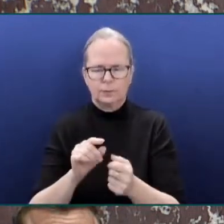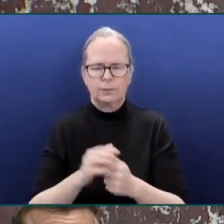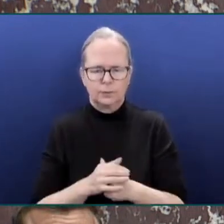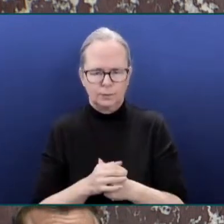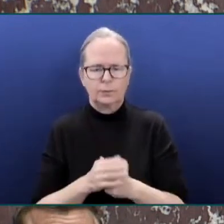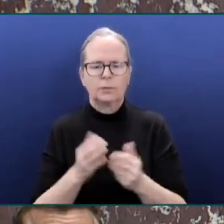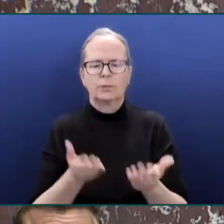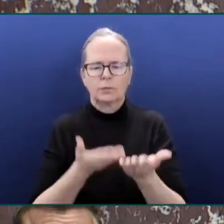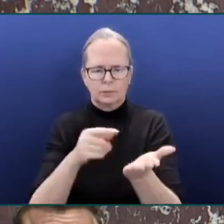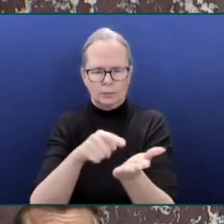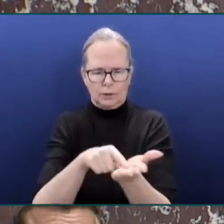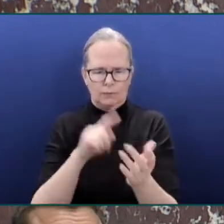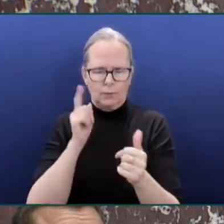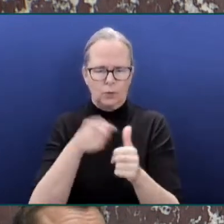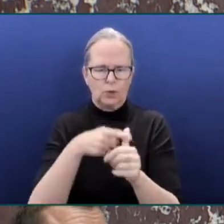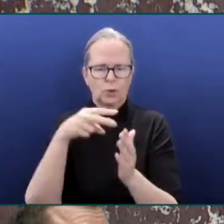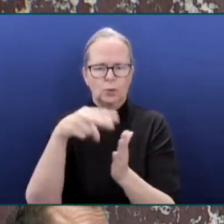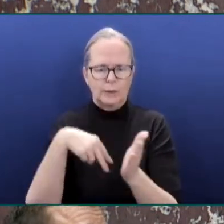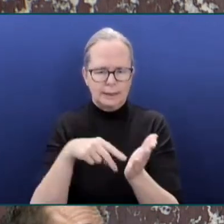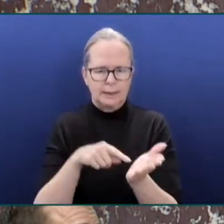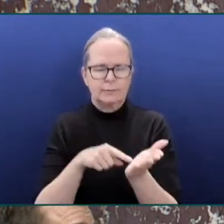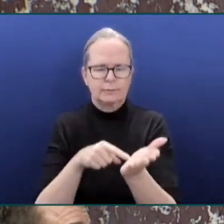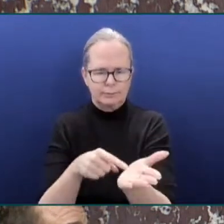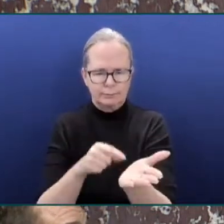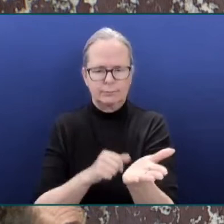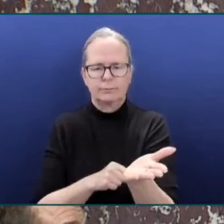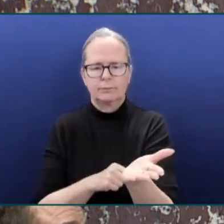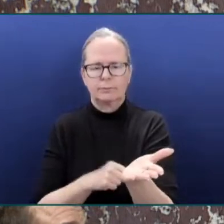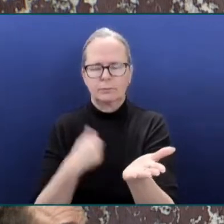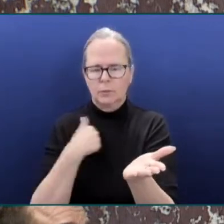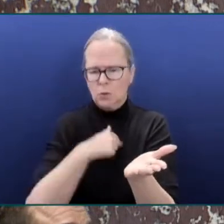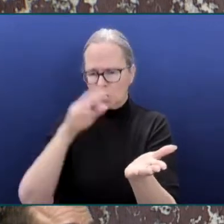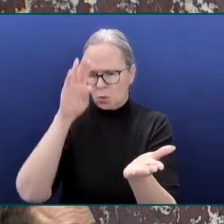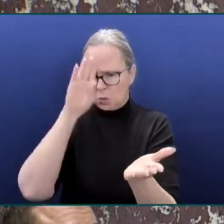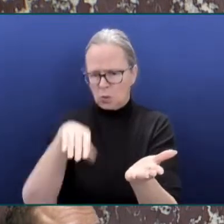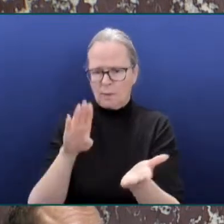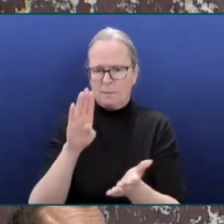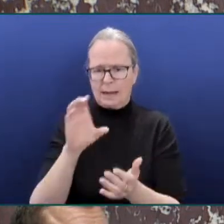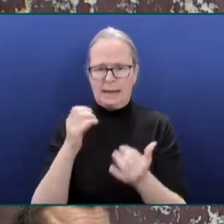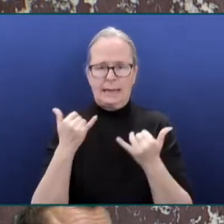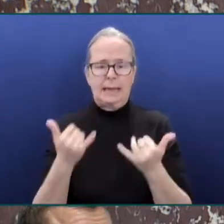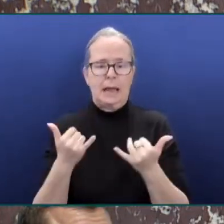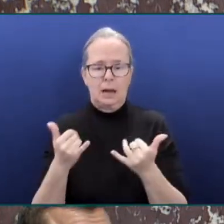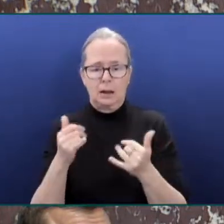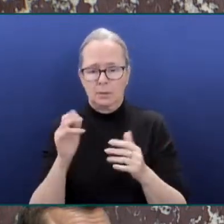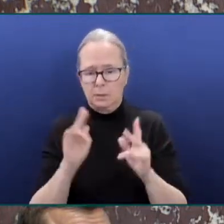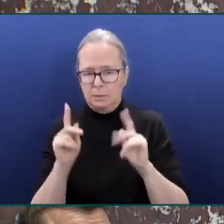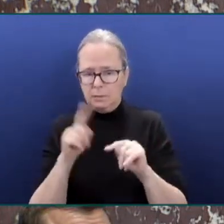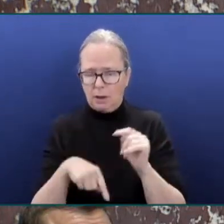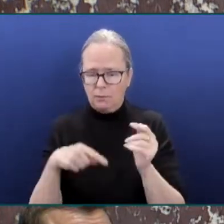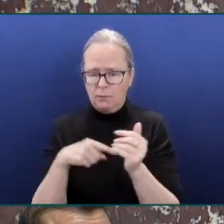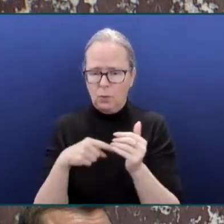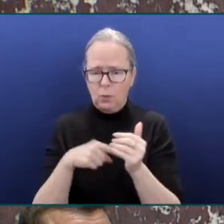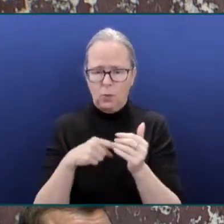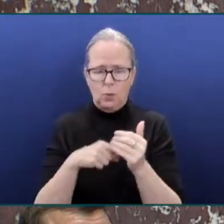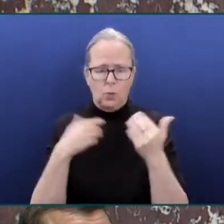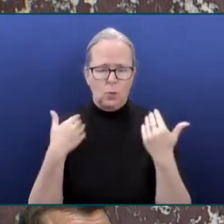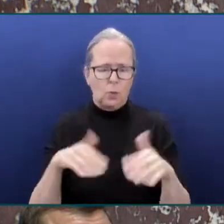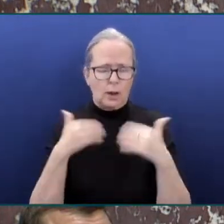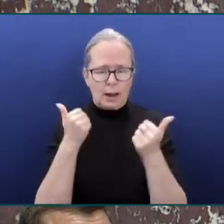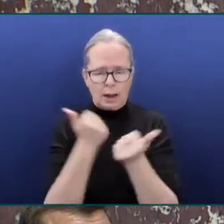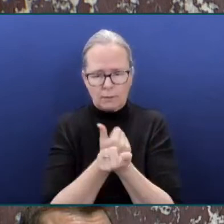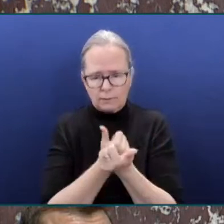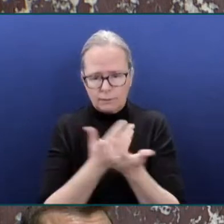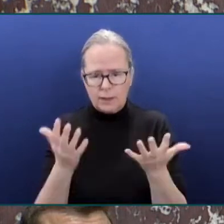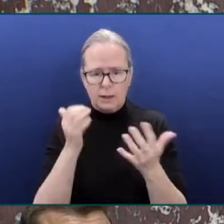Mr. Speaker, we know our province is in the middle of an affordability crisis. Every day, people struggle to make ends meet, with prices for